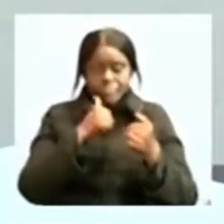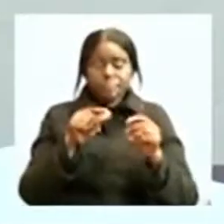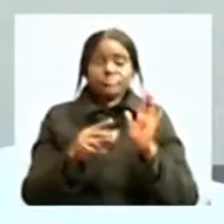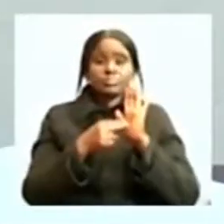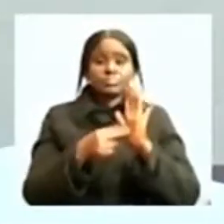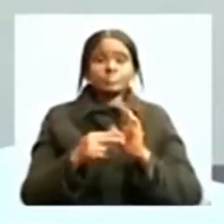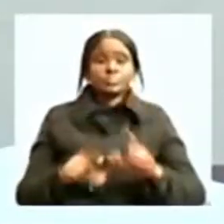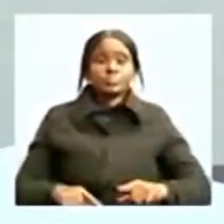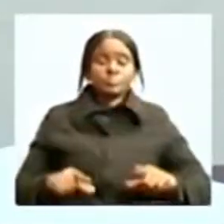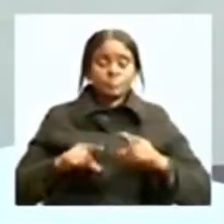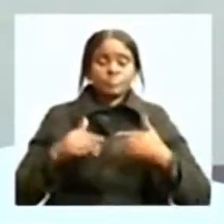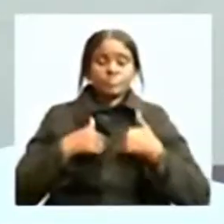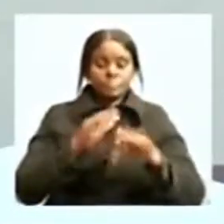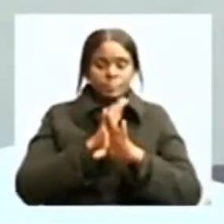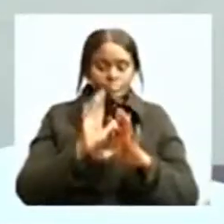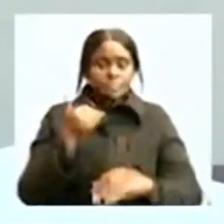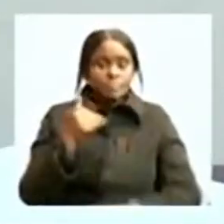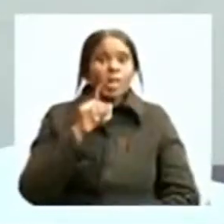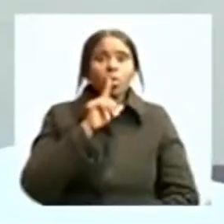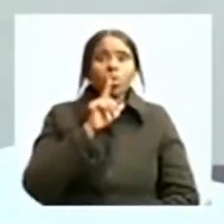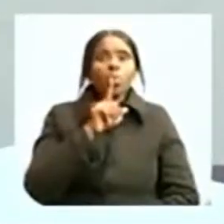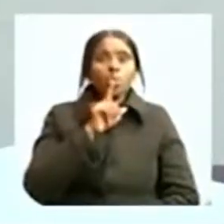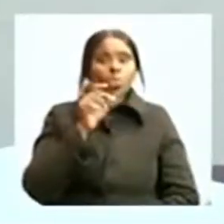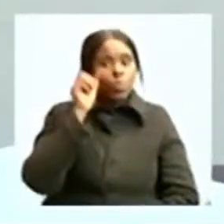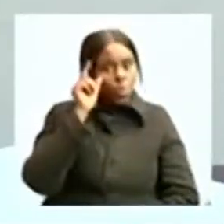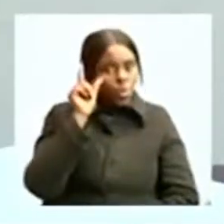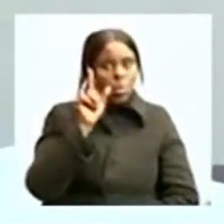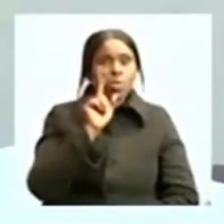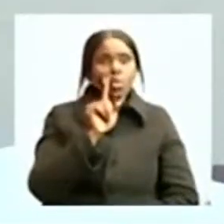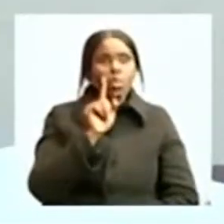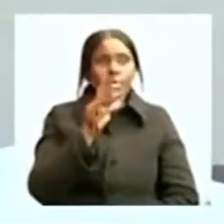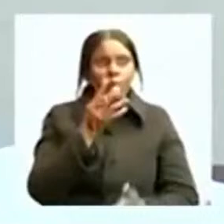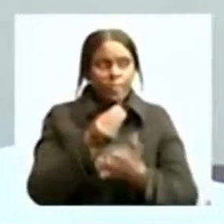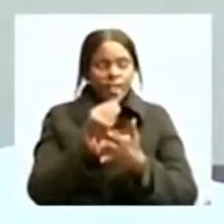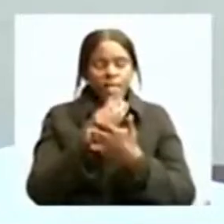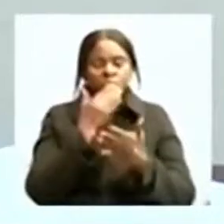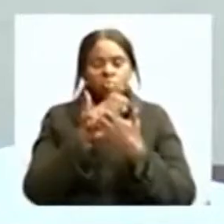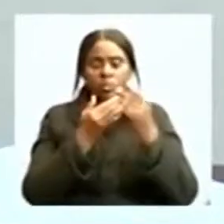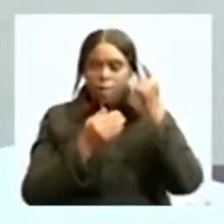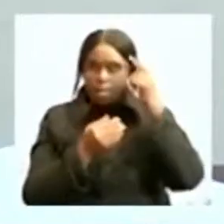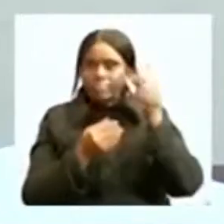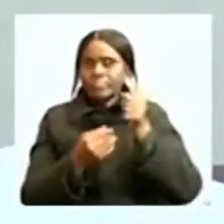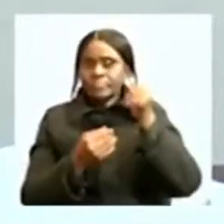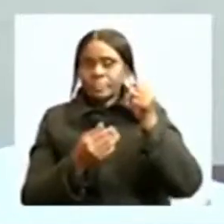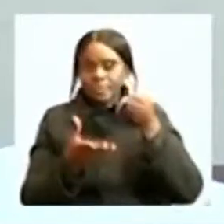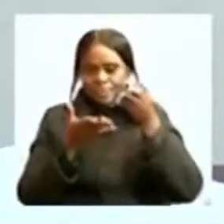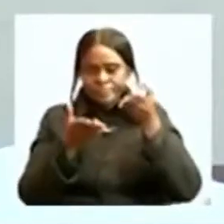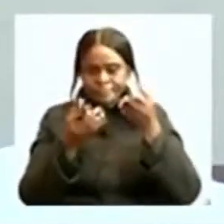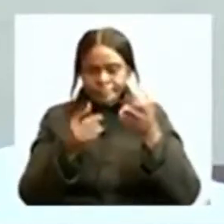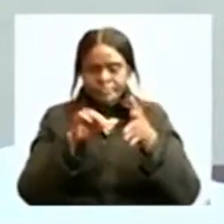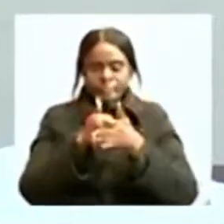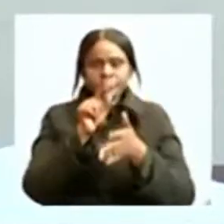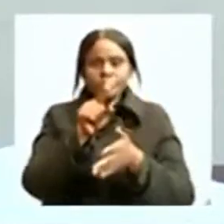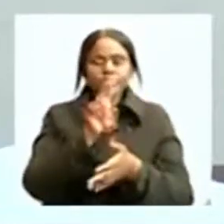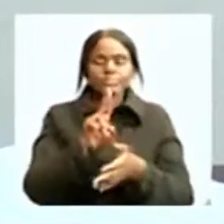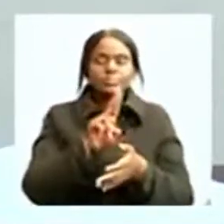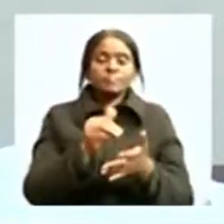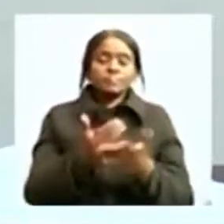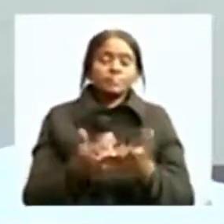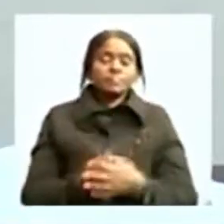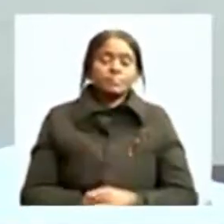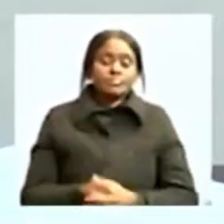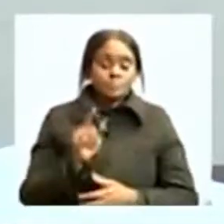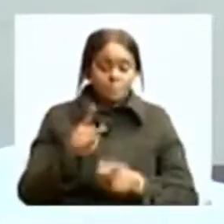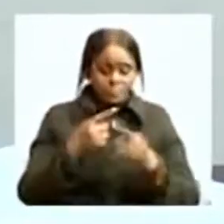live, and the Zambians now say, oh, this is the money our good government has given us. This is how it is being utilized.